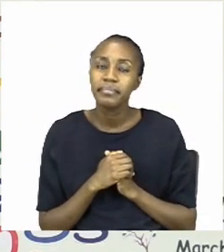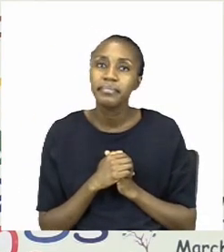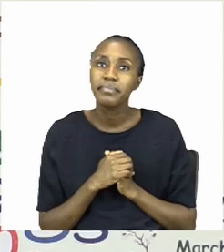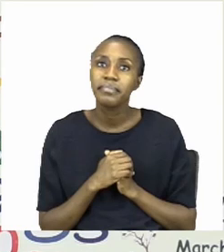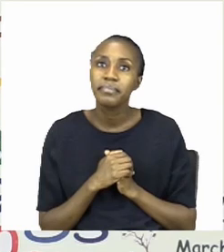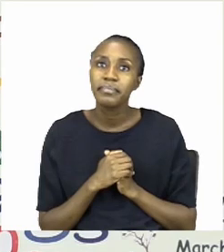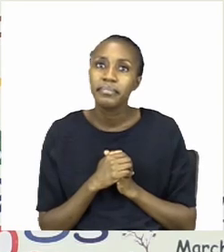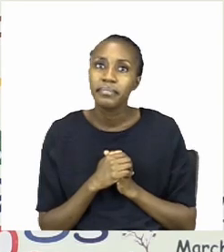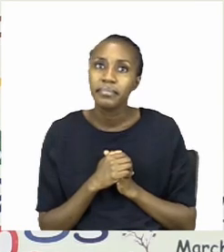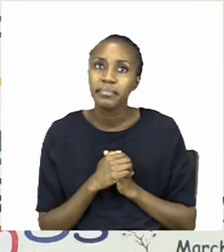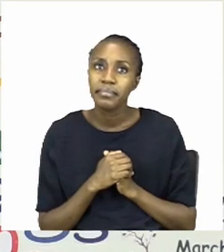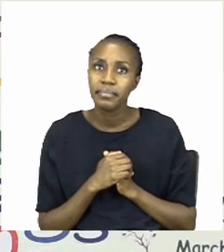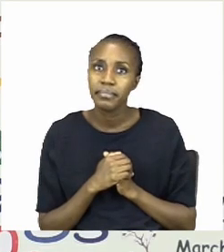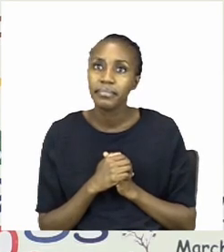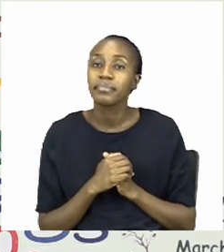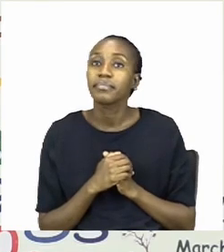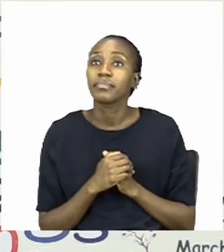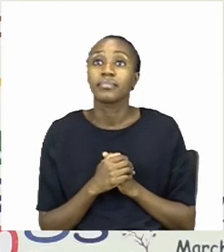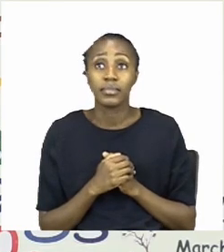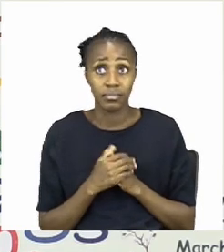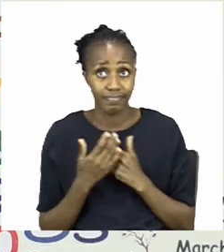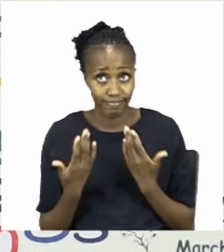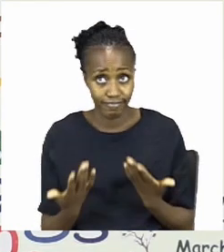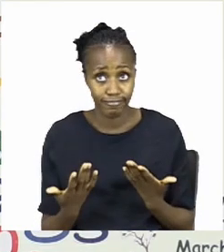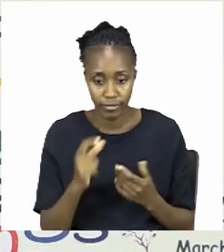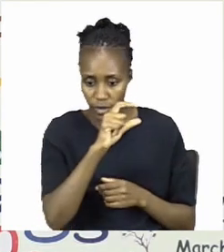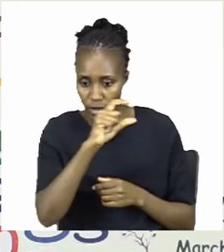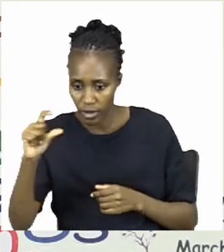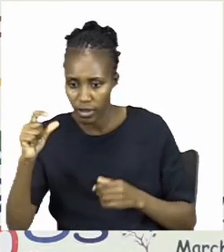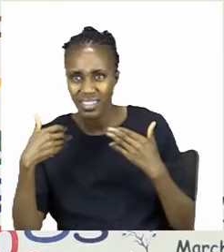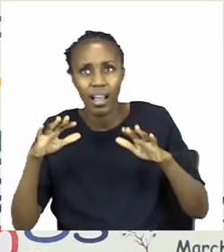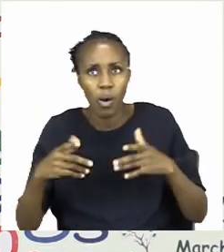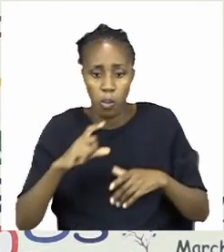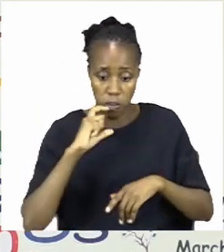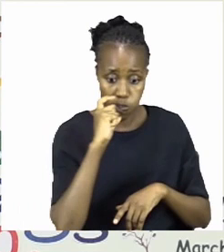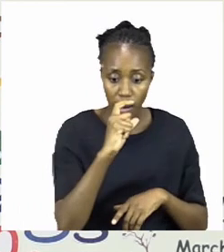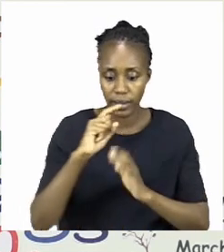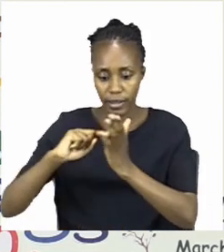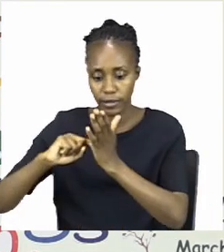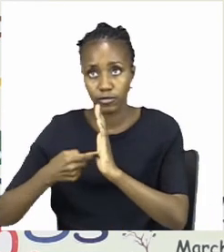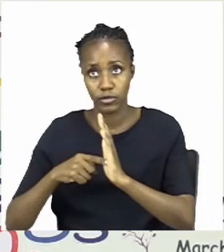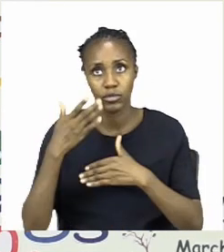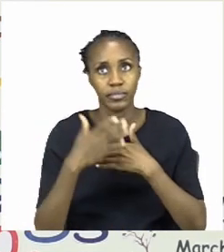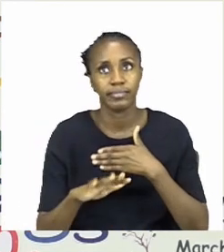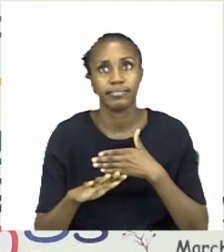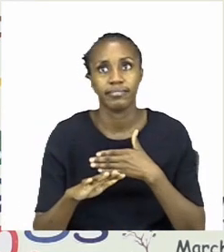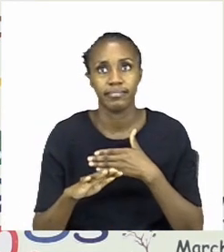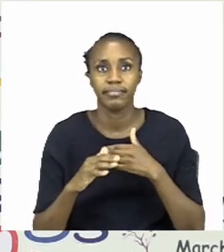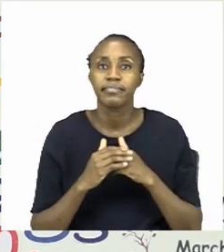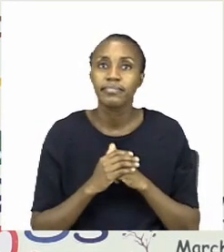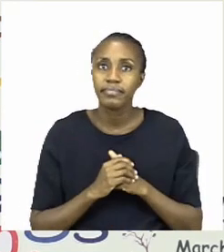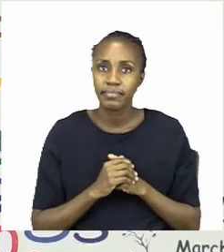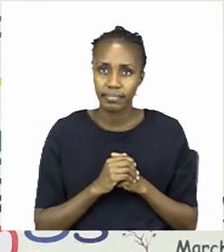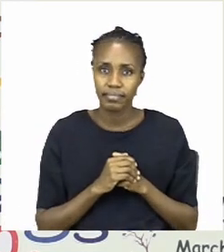Now remember everyone, when you write sentences, always start your sentence with a capital letter and always end